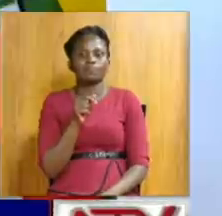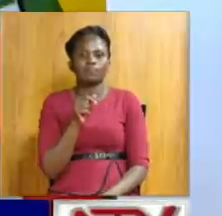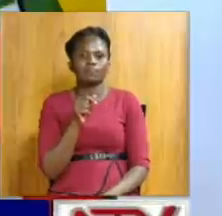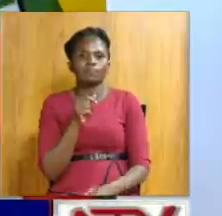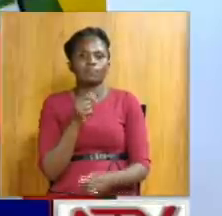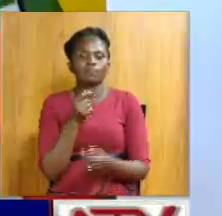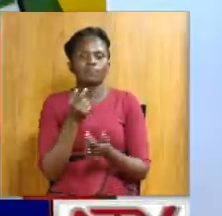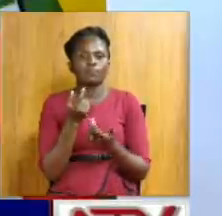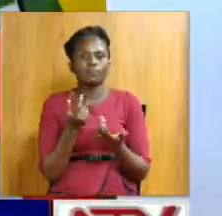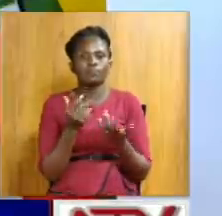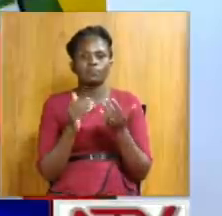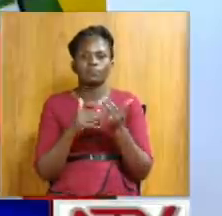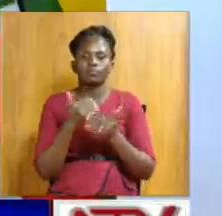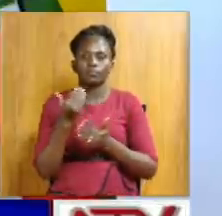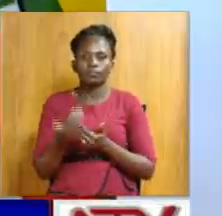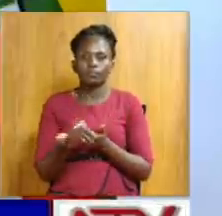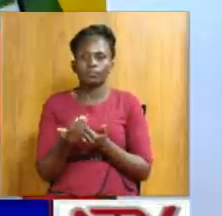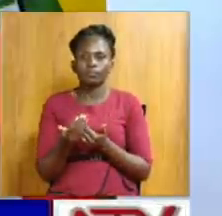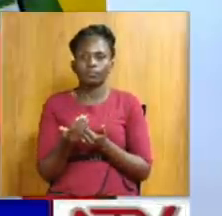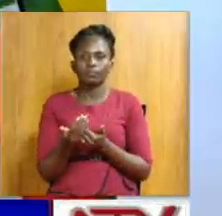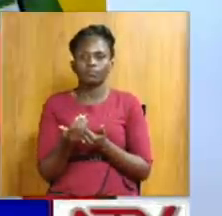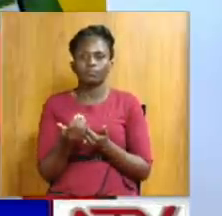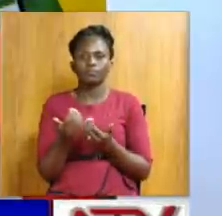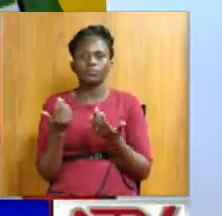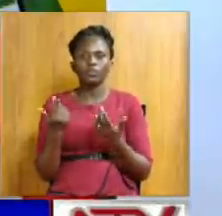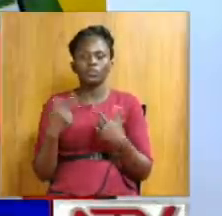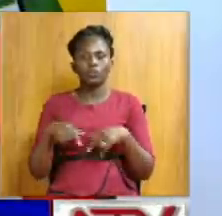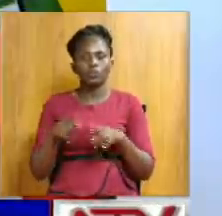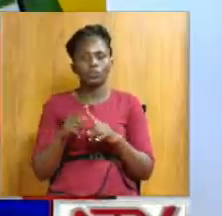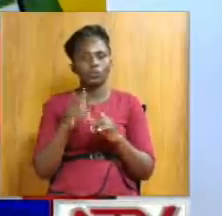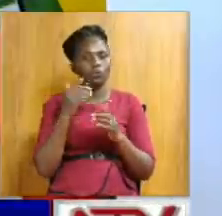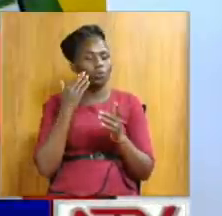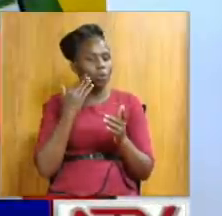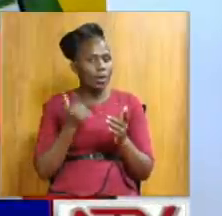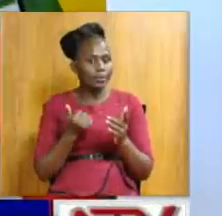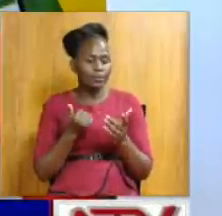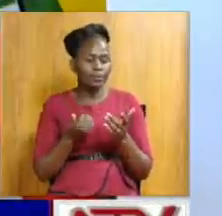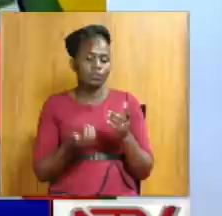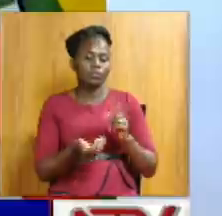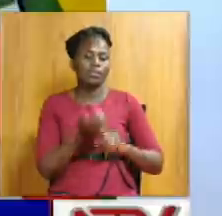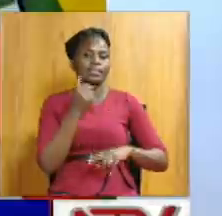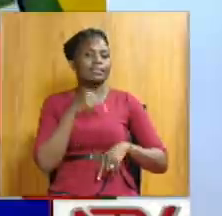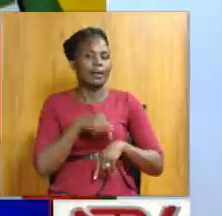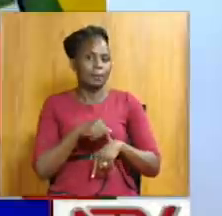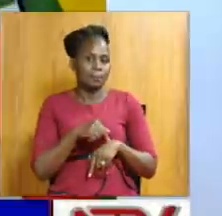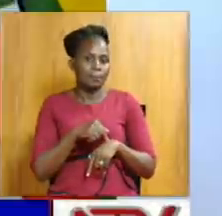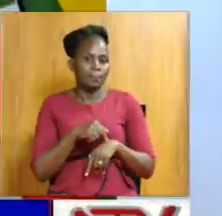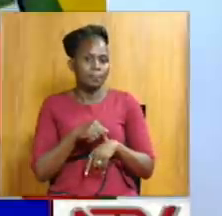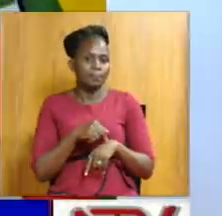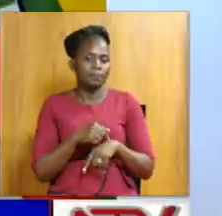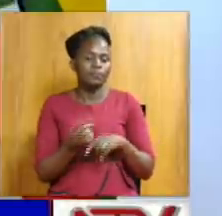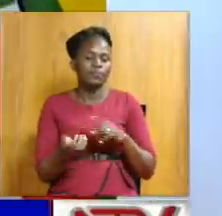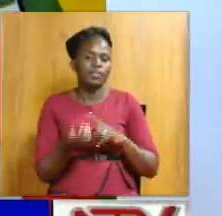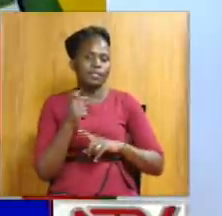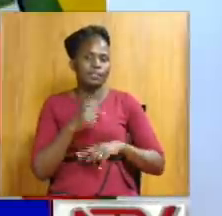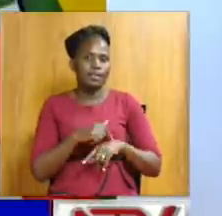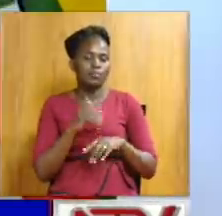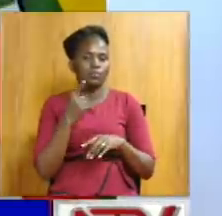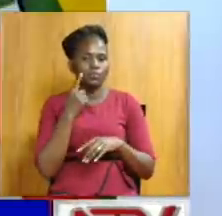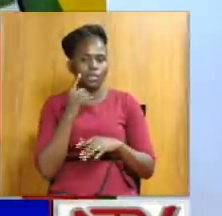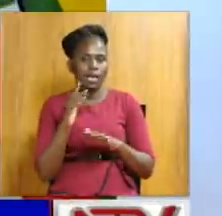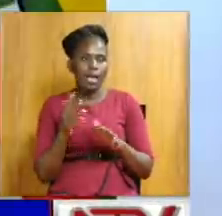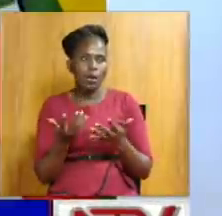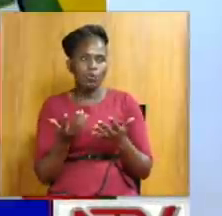lie low, buy time, so that we see how to fight